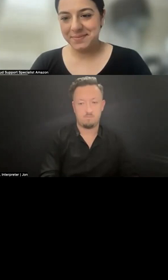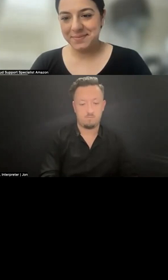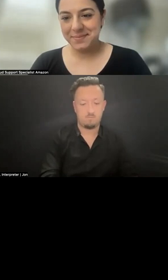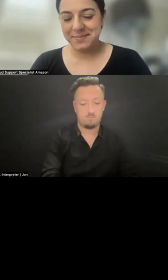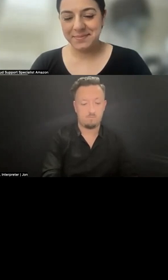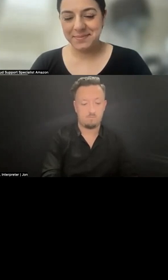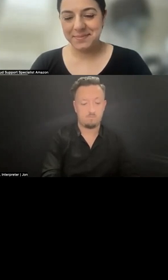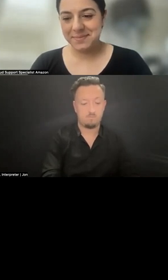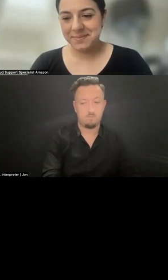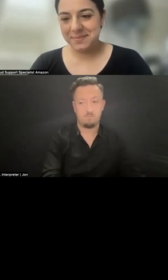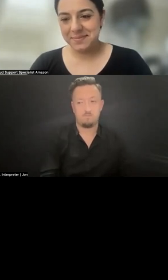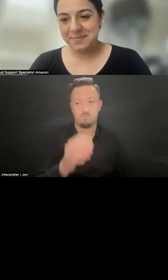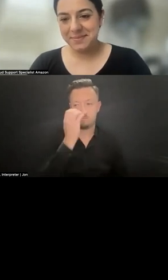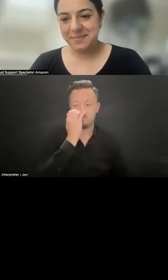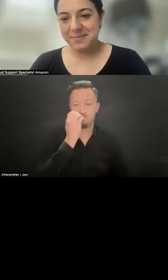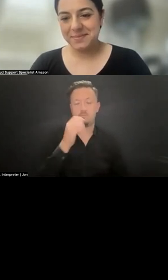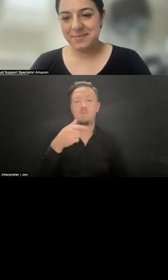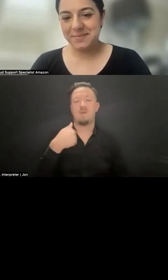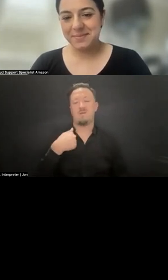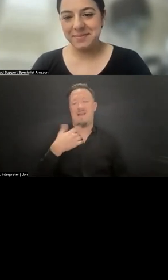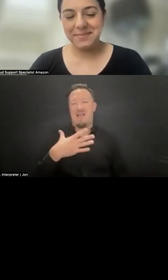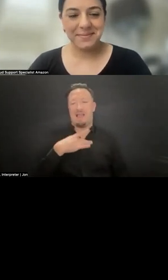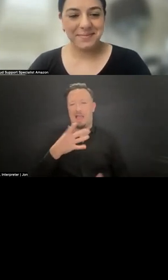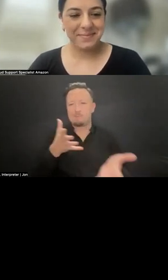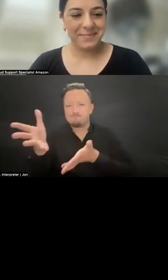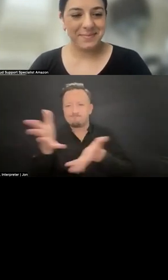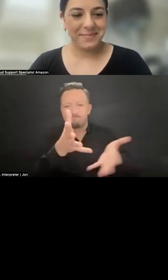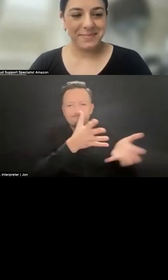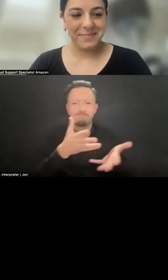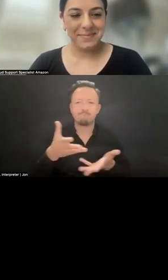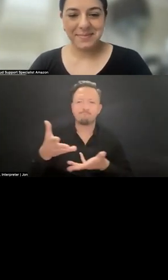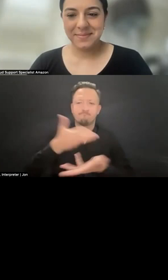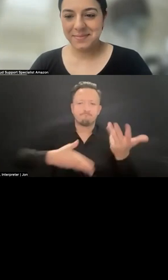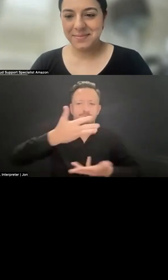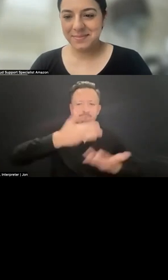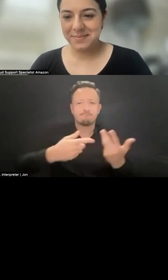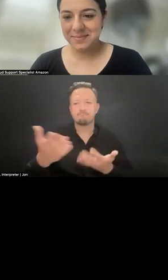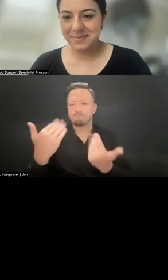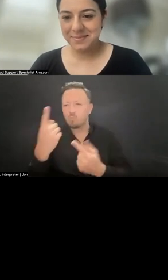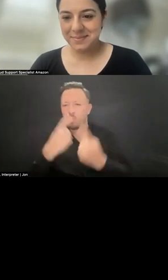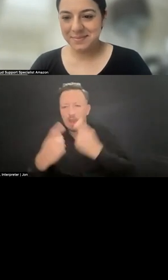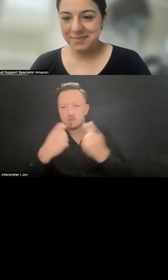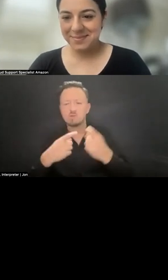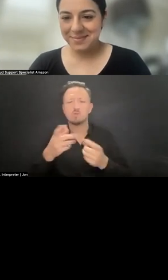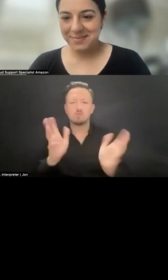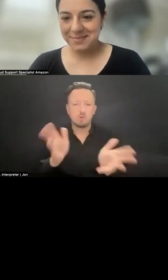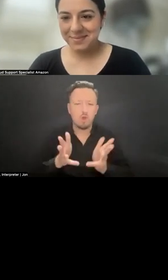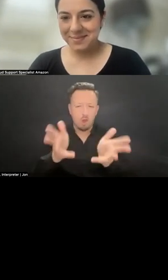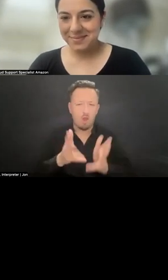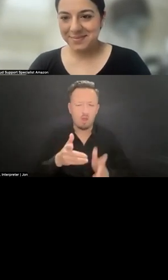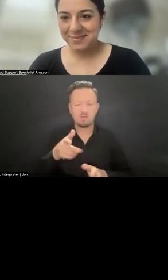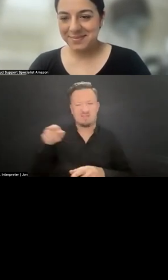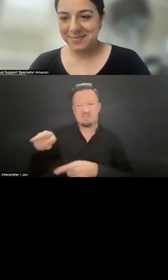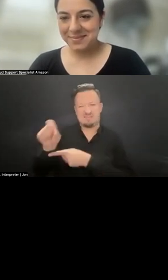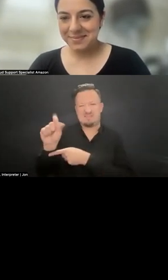I'm going to ask a lot of questions. So by all means, keep that live chat channel on your Slack open,